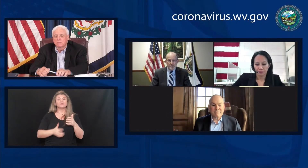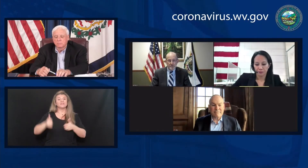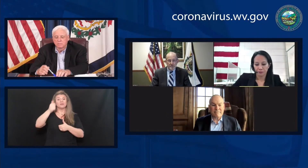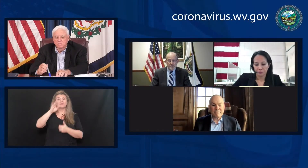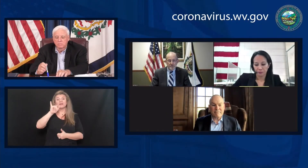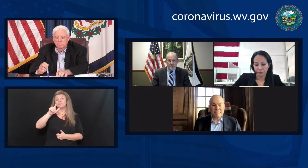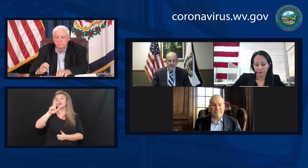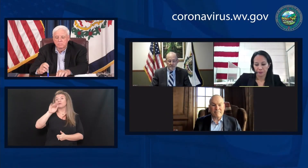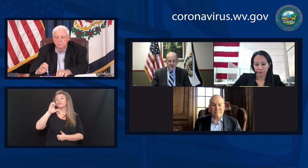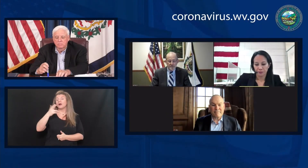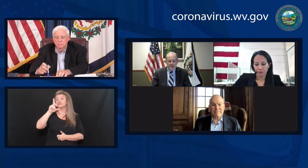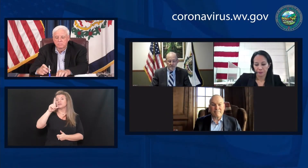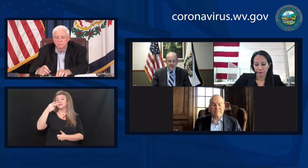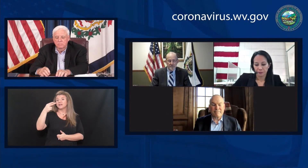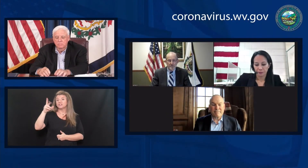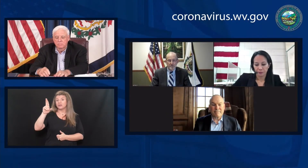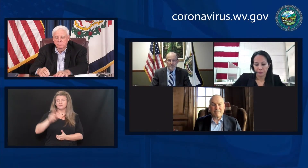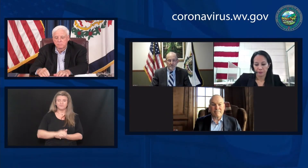Bill Crouch with the DHHR.